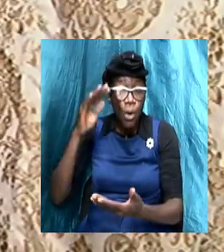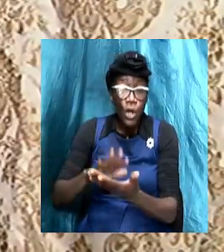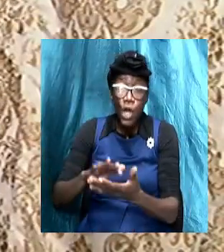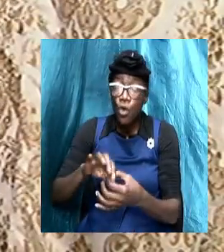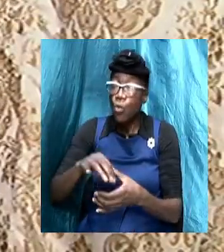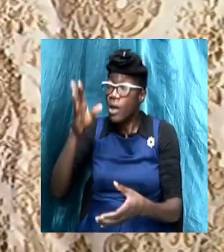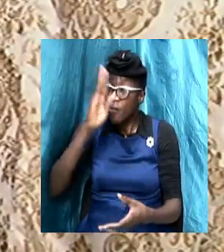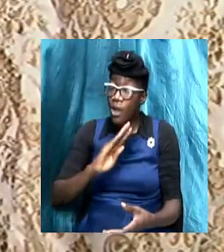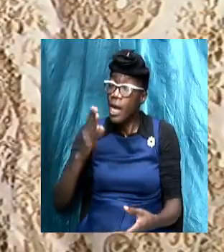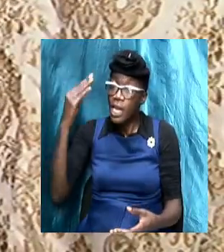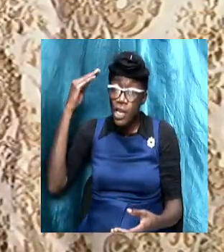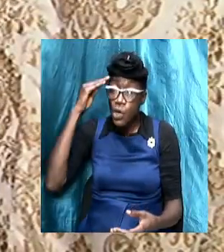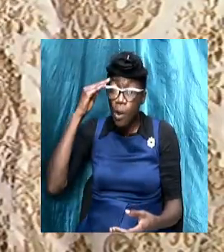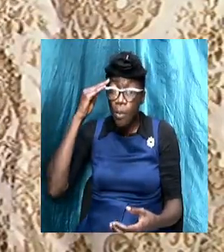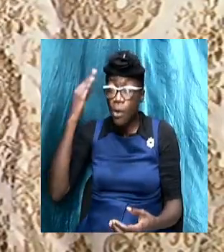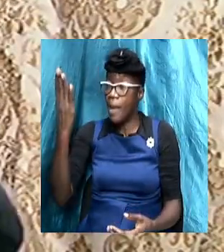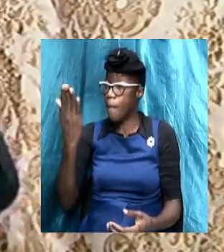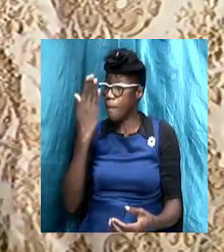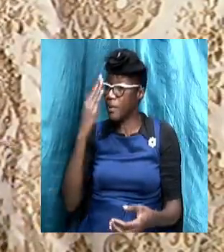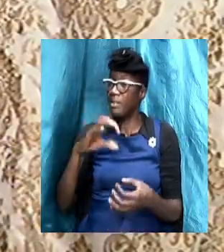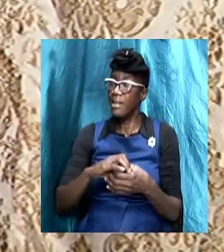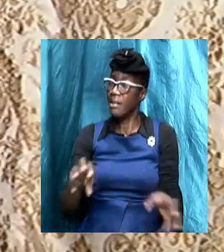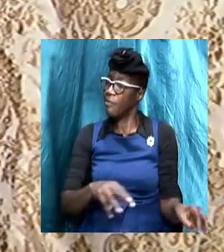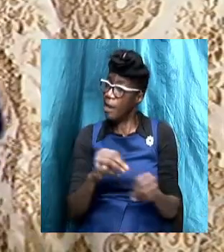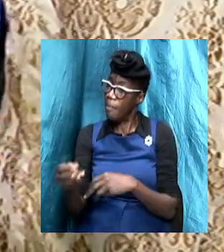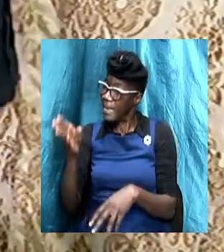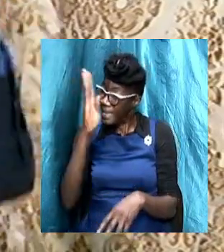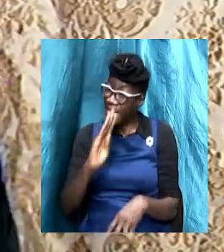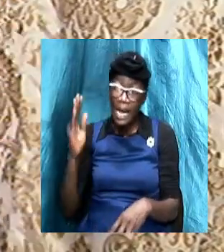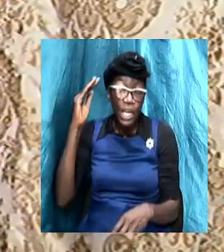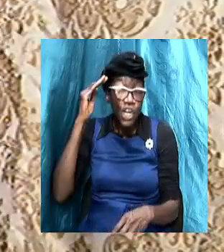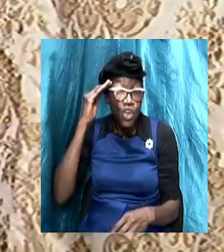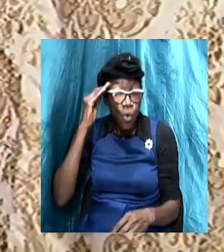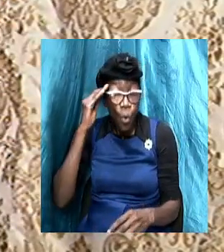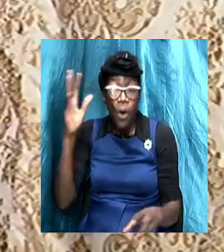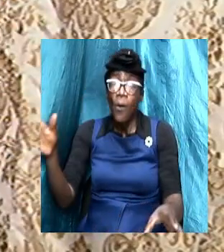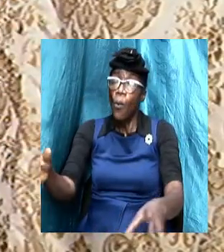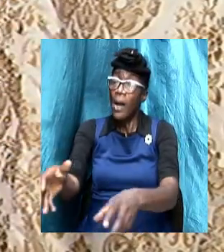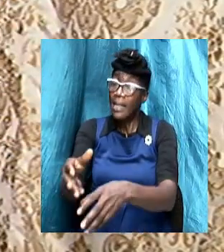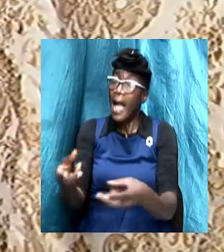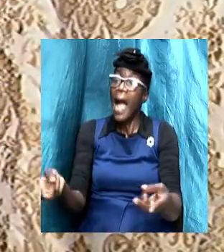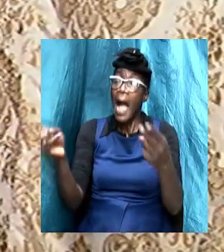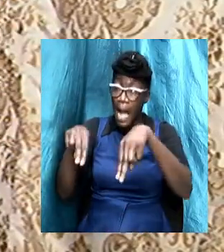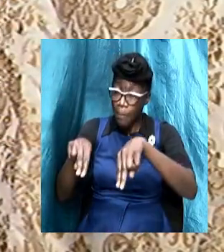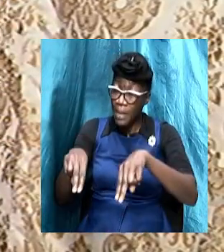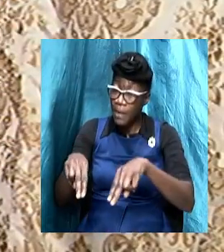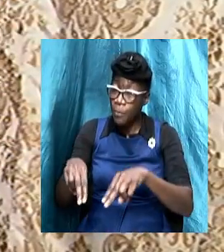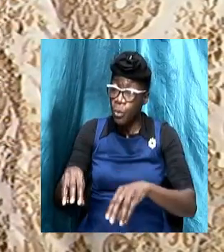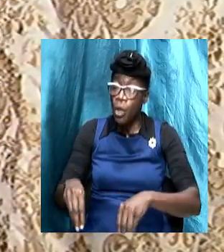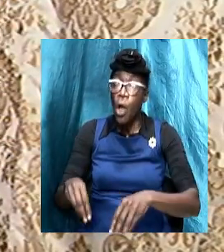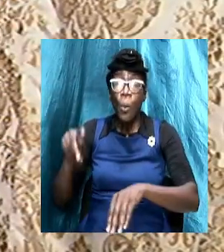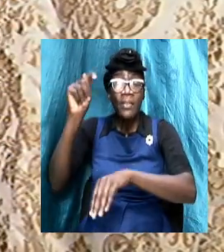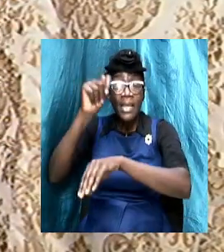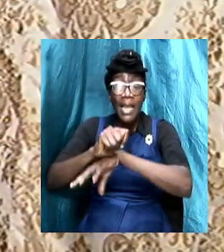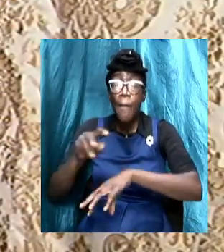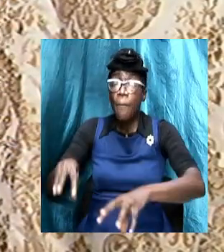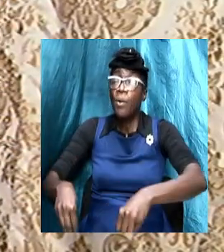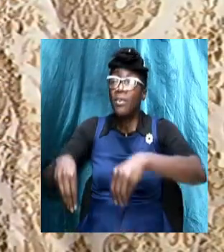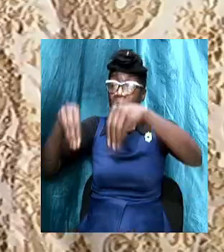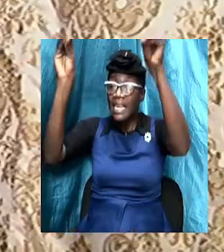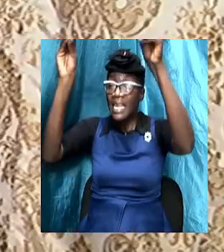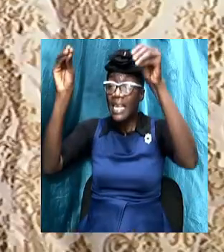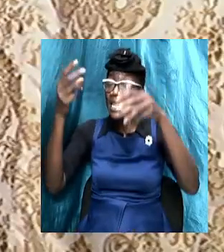presence of Almighty God, who knew what took place when the temple was dedicated. And when they saw what was